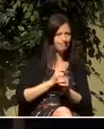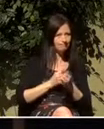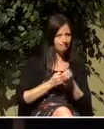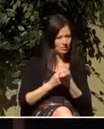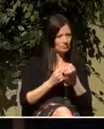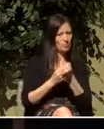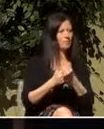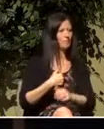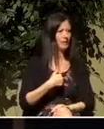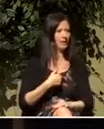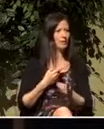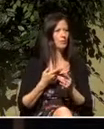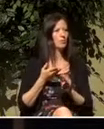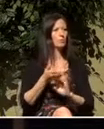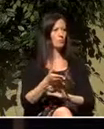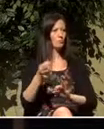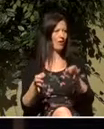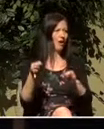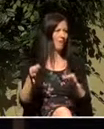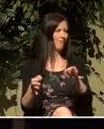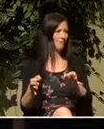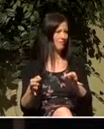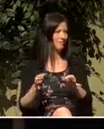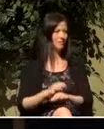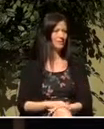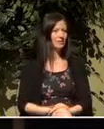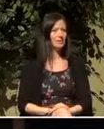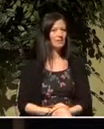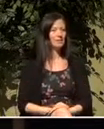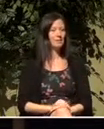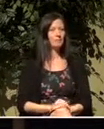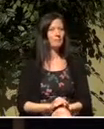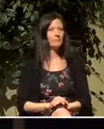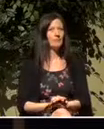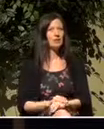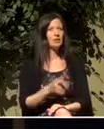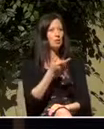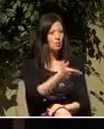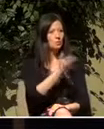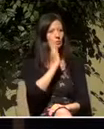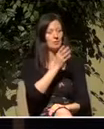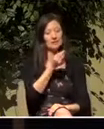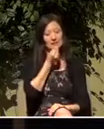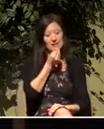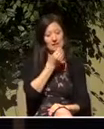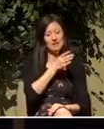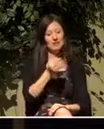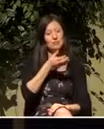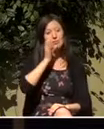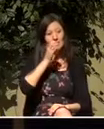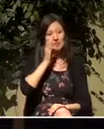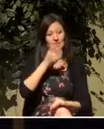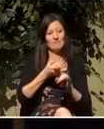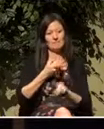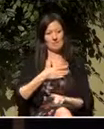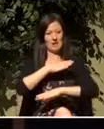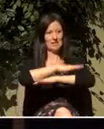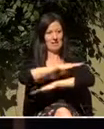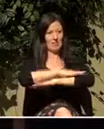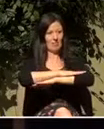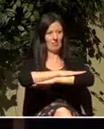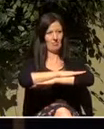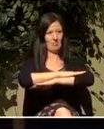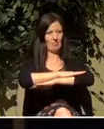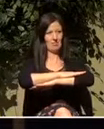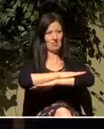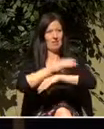you a kingdom, just as my Father conferred one on me, so that you may eat and drink at my table in my kingdom and